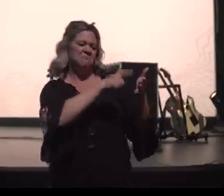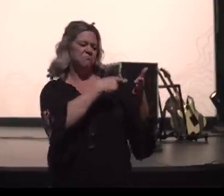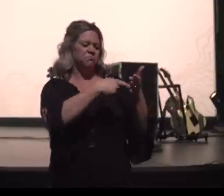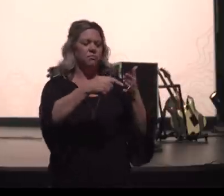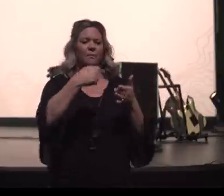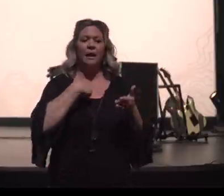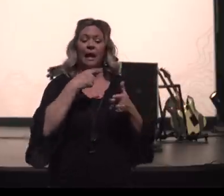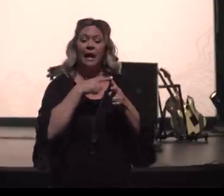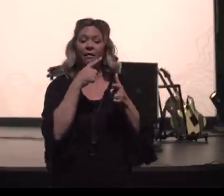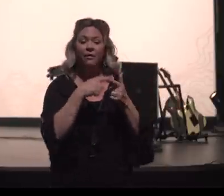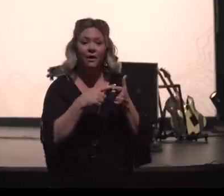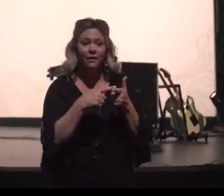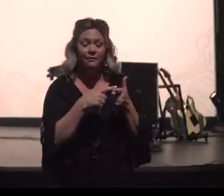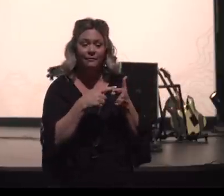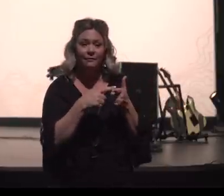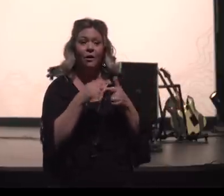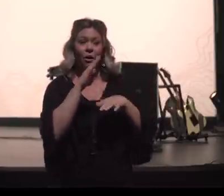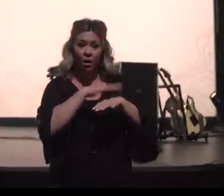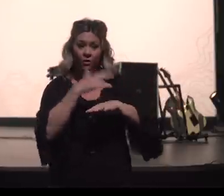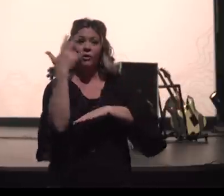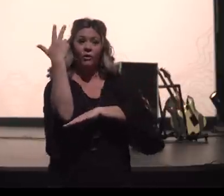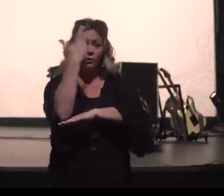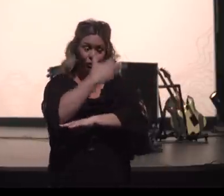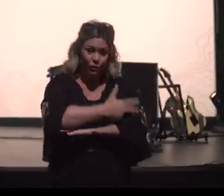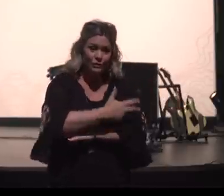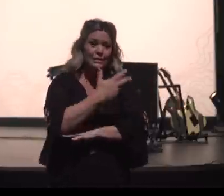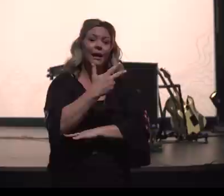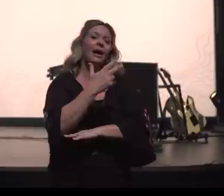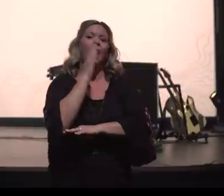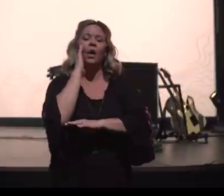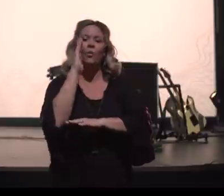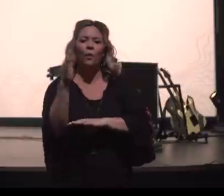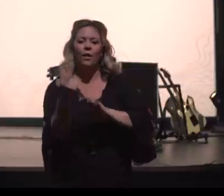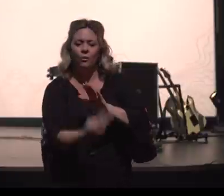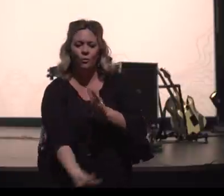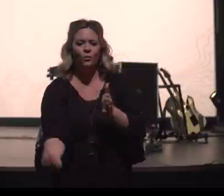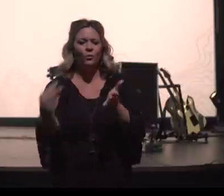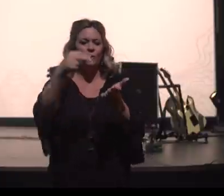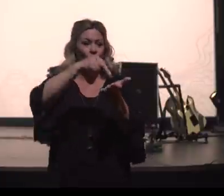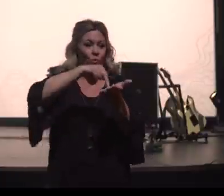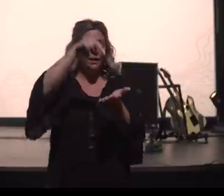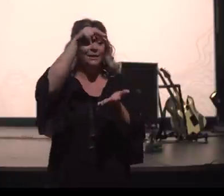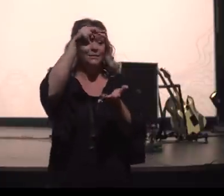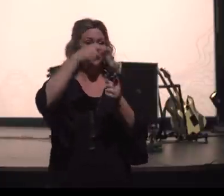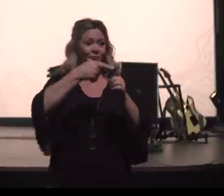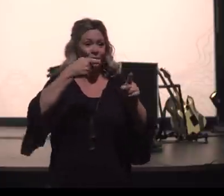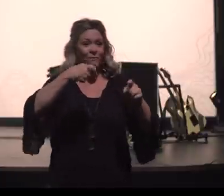this. I'm going to tell you again, on the third day, I'm actually going to rise from the grave.